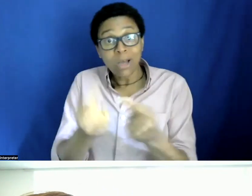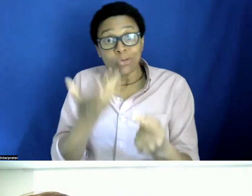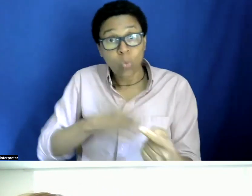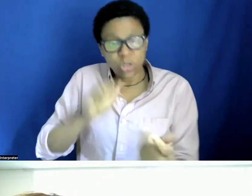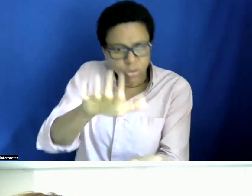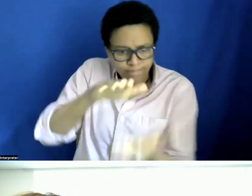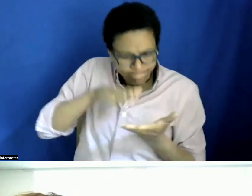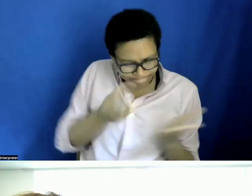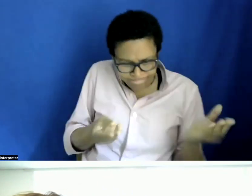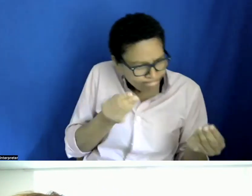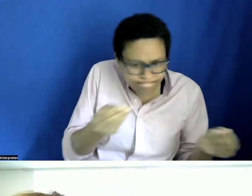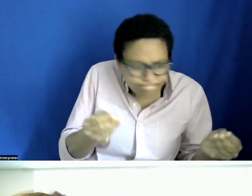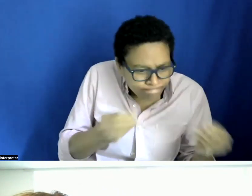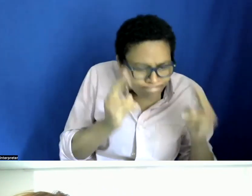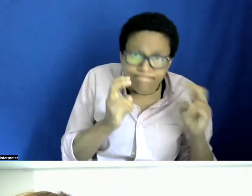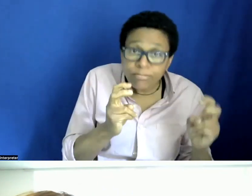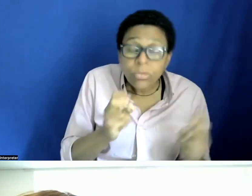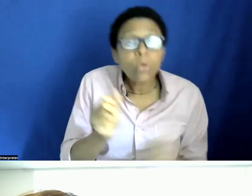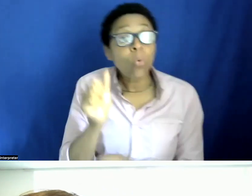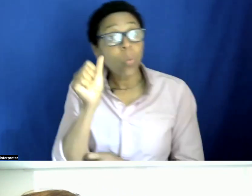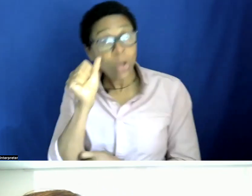We do know that some people created things that